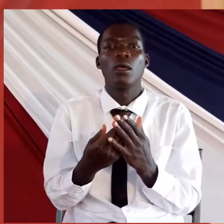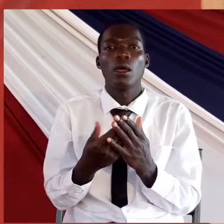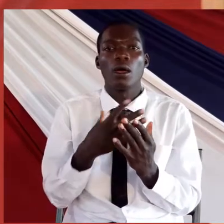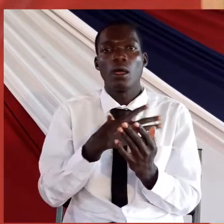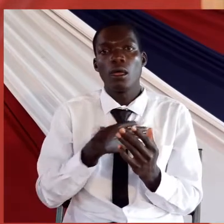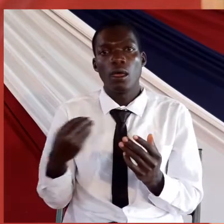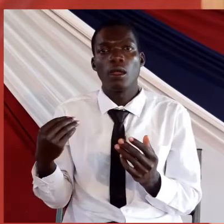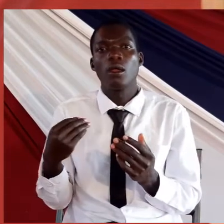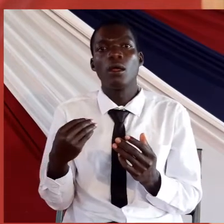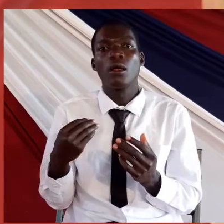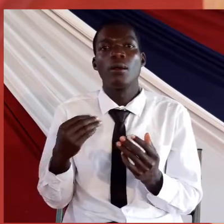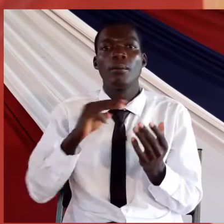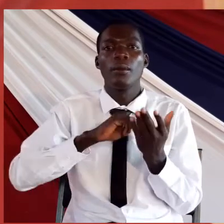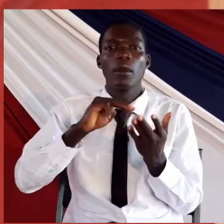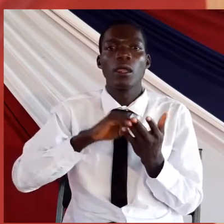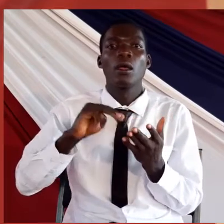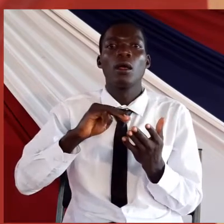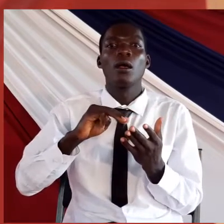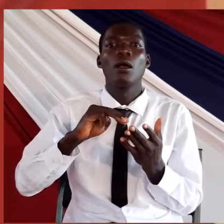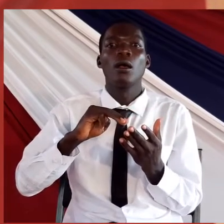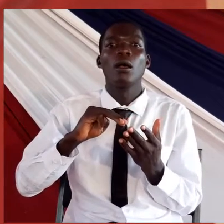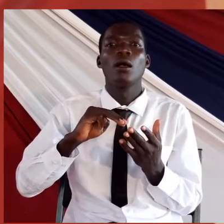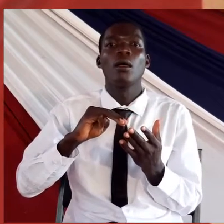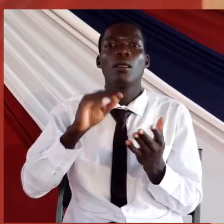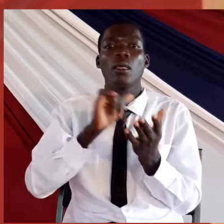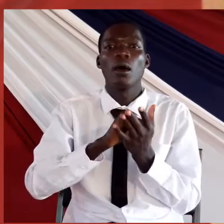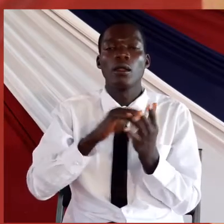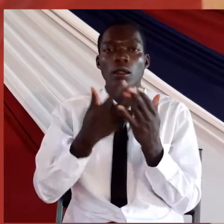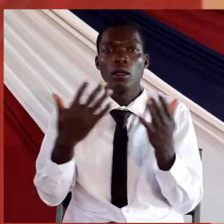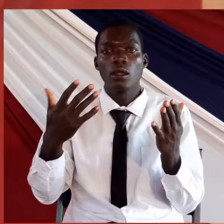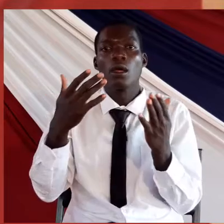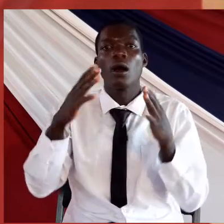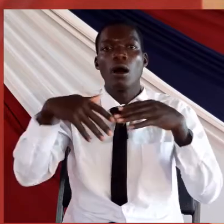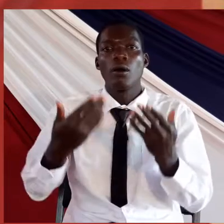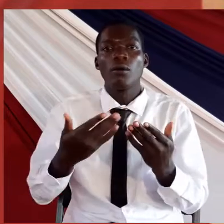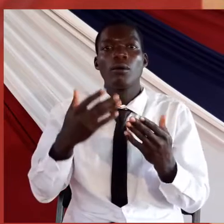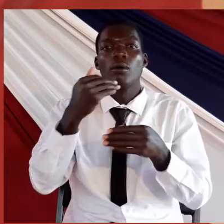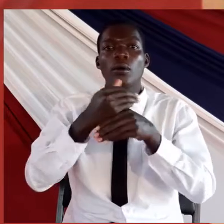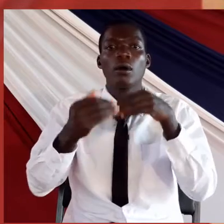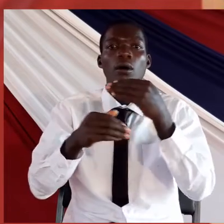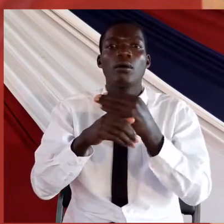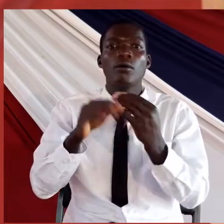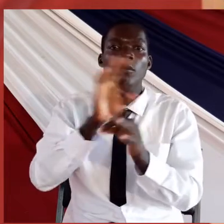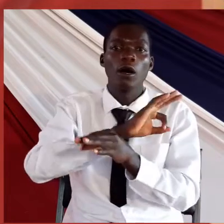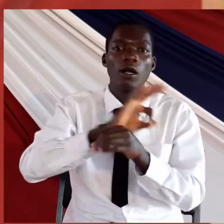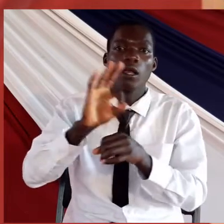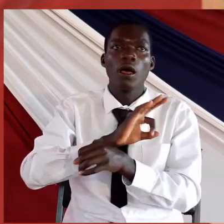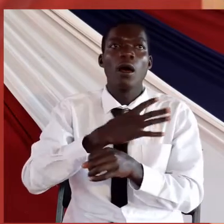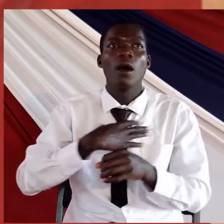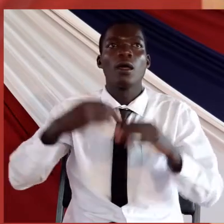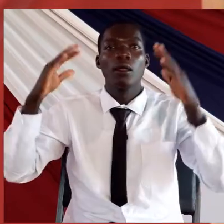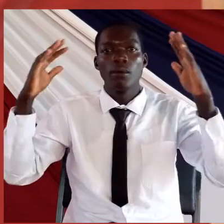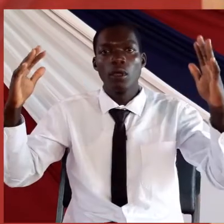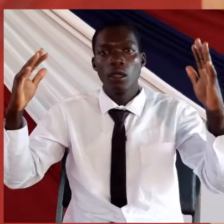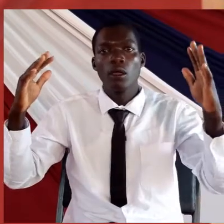the amazing nature of things, how they function, mm-hmm, it's the ability of